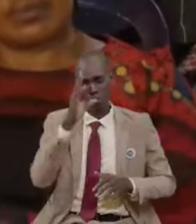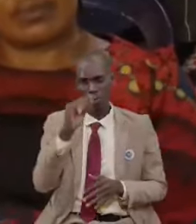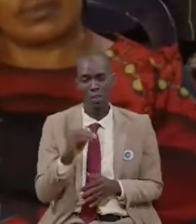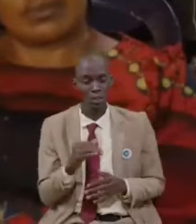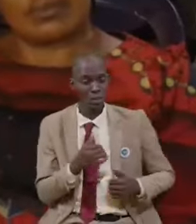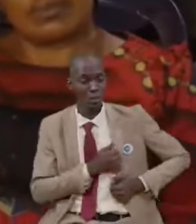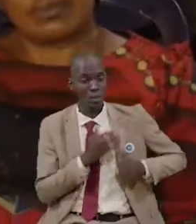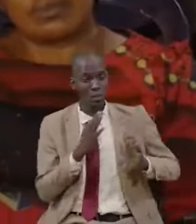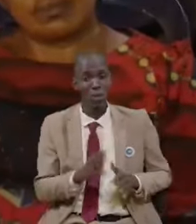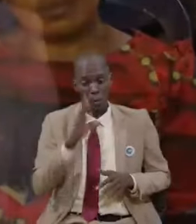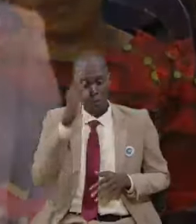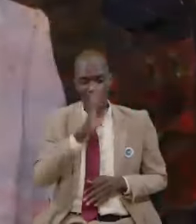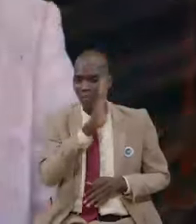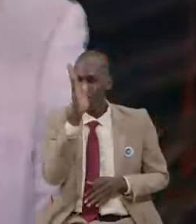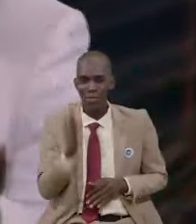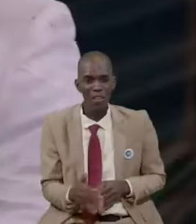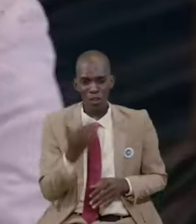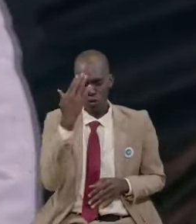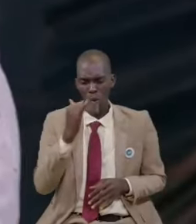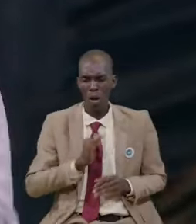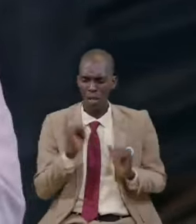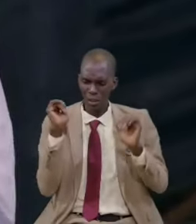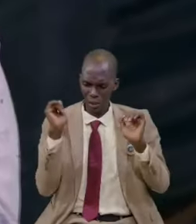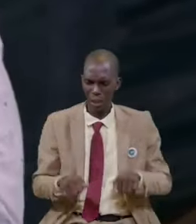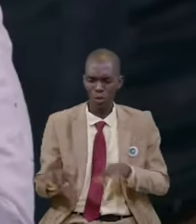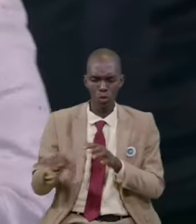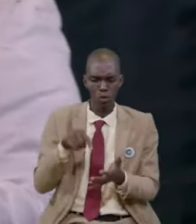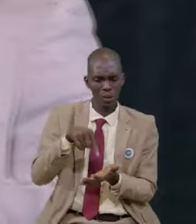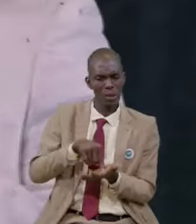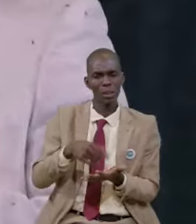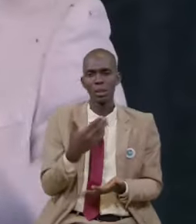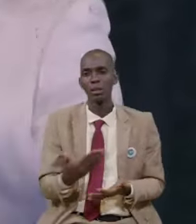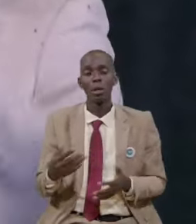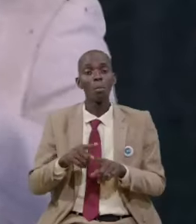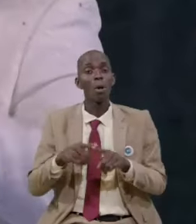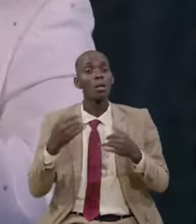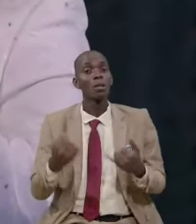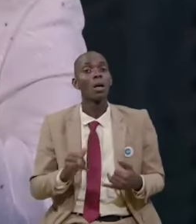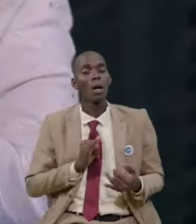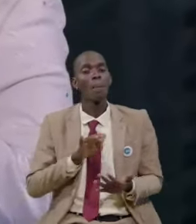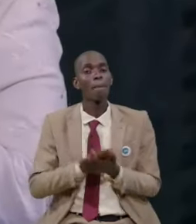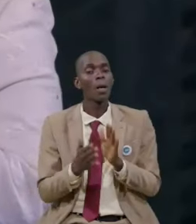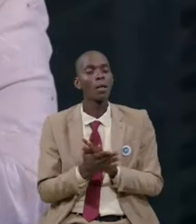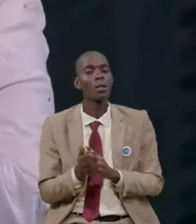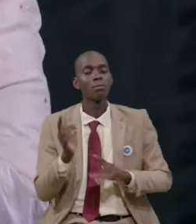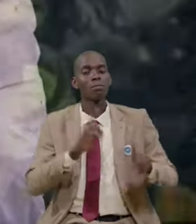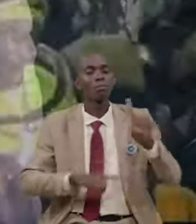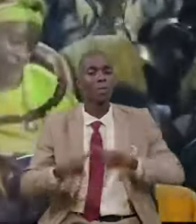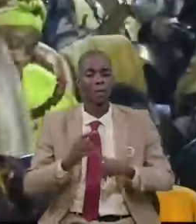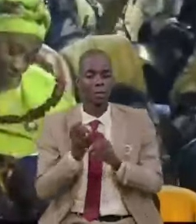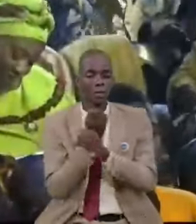I could do such a thing. But now I became born again. Somebody help me shout, born again.